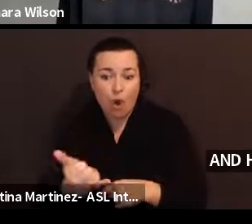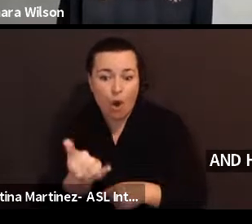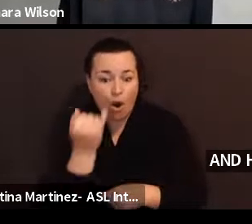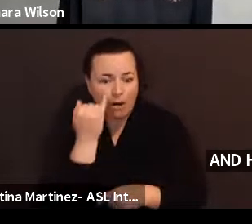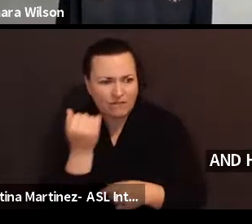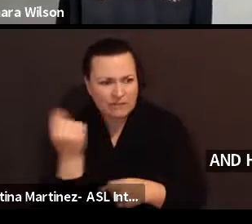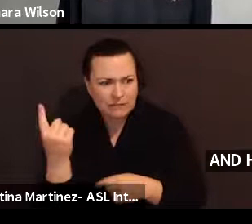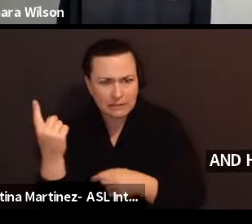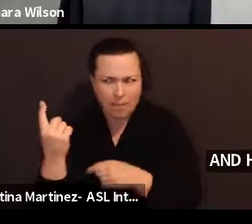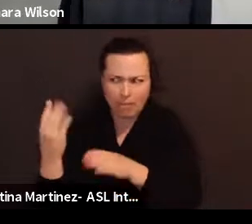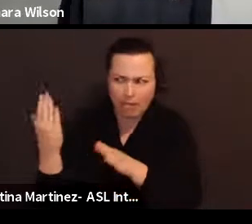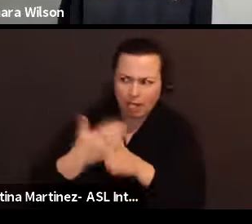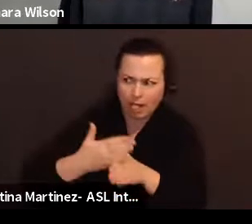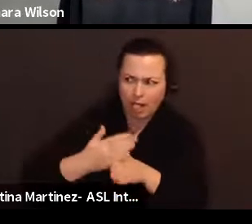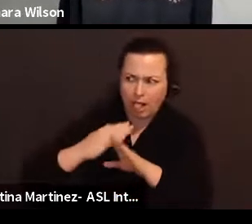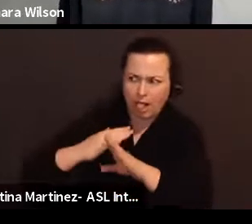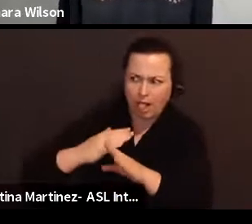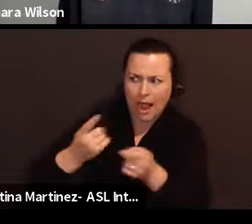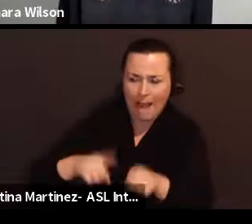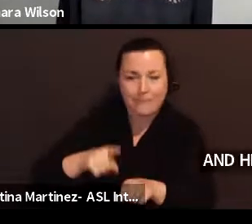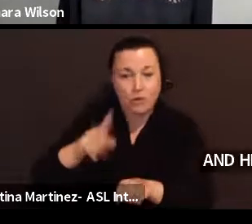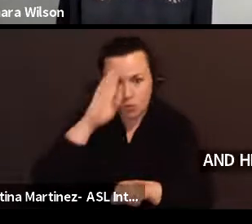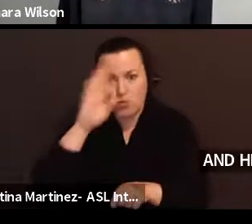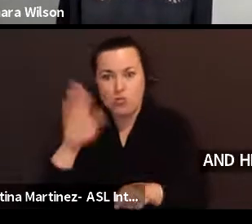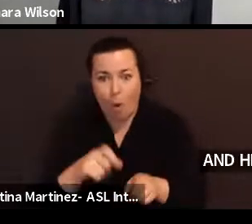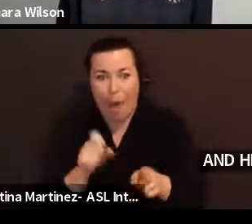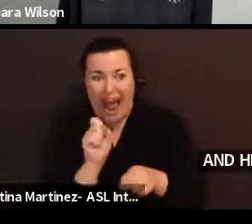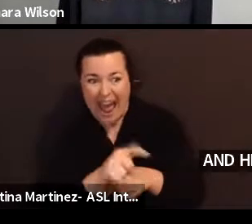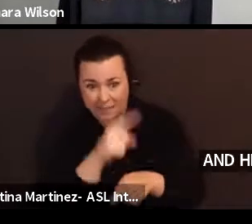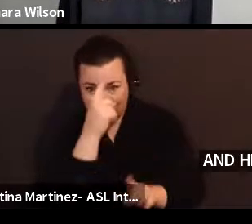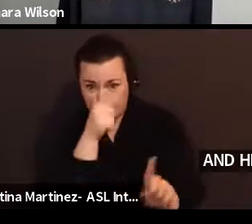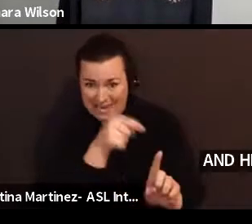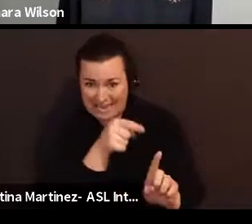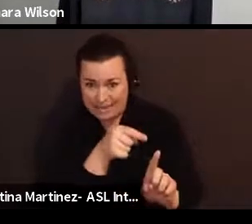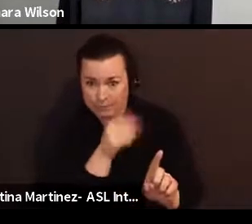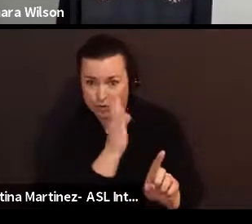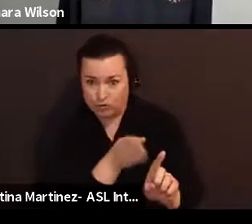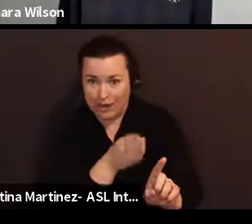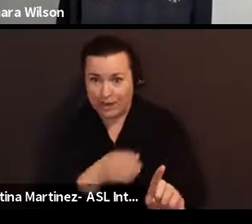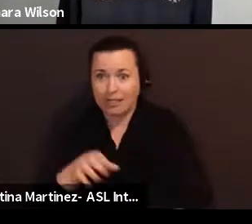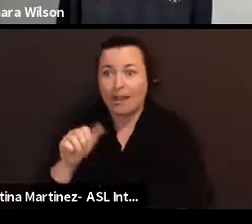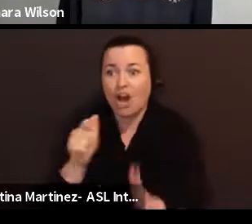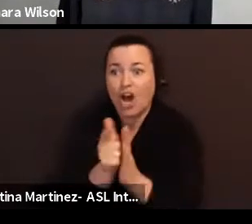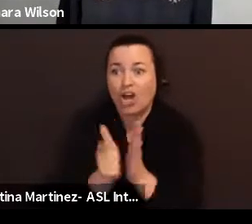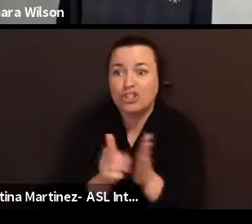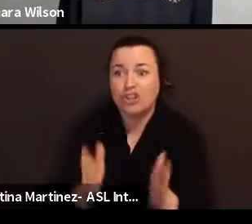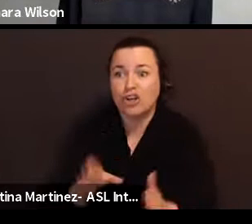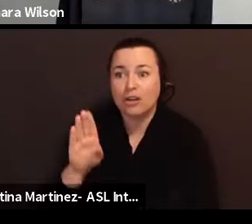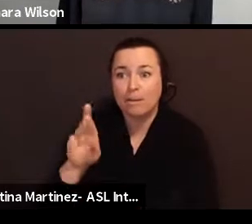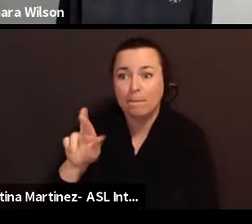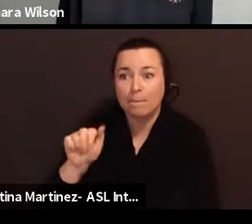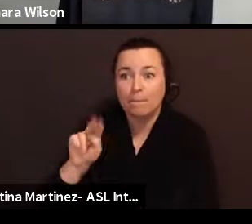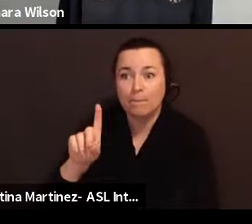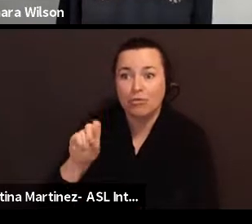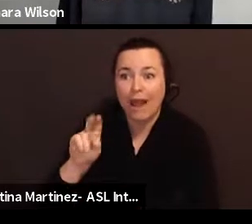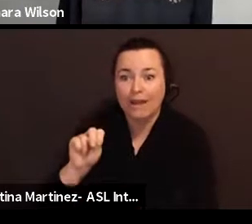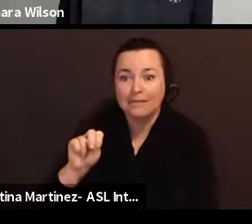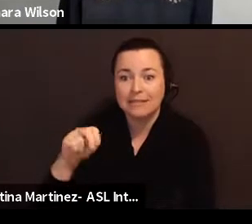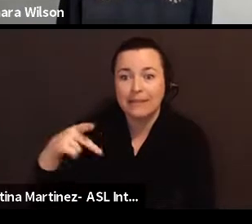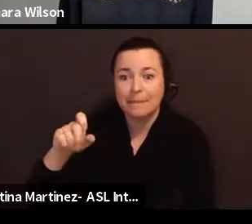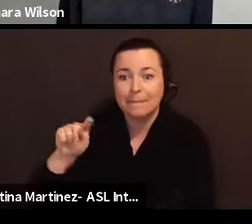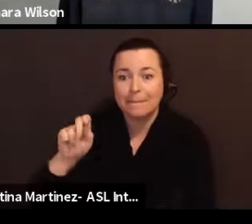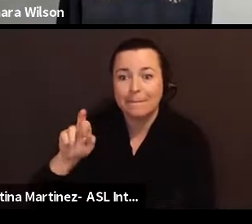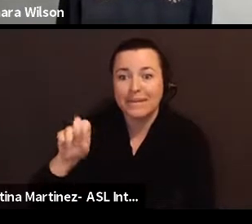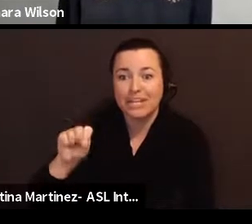happens, you will know who to ask for. That is Attorney Brandon Peters, just like it